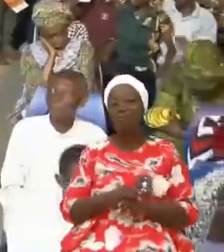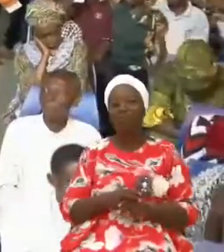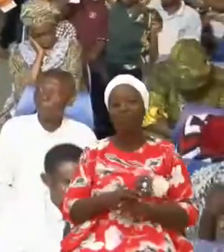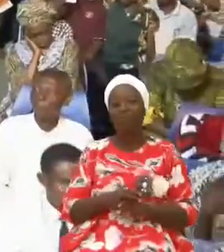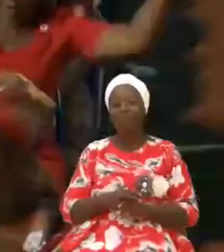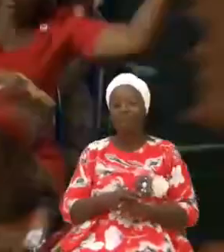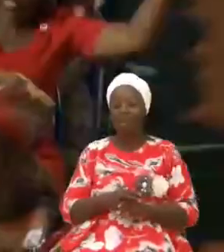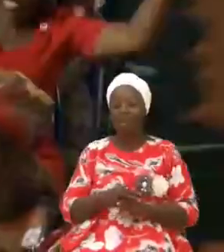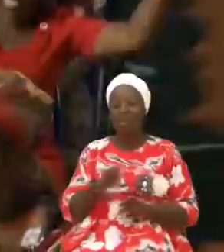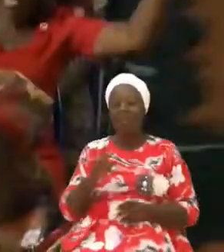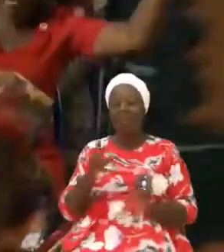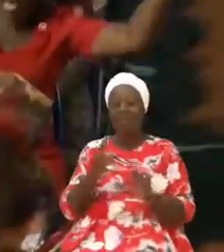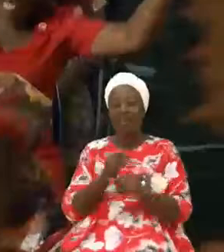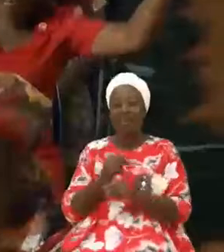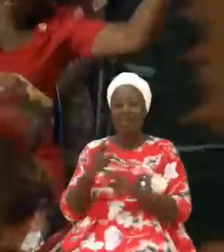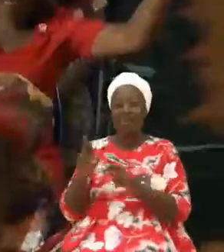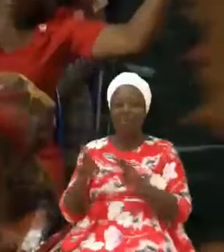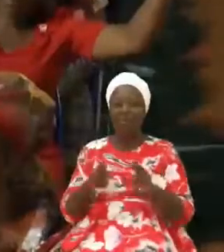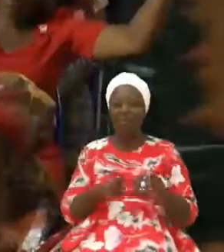your education.